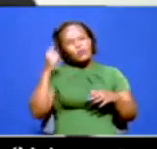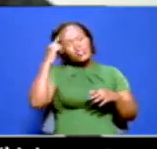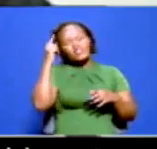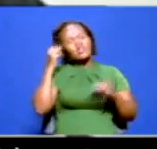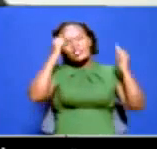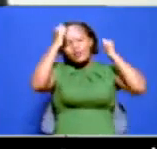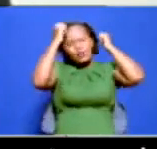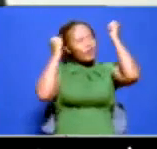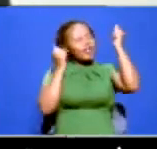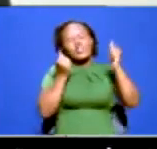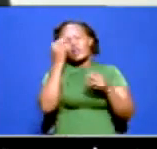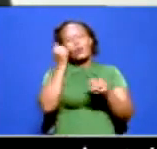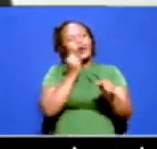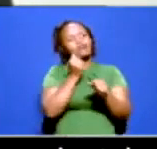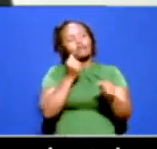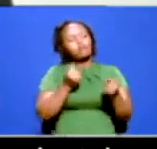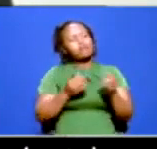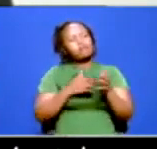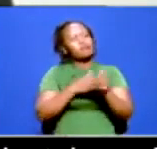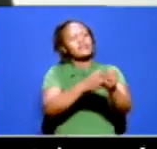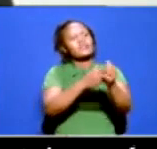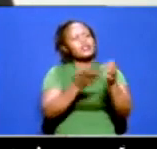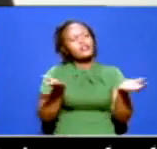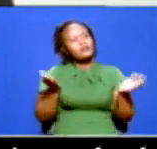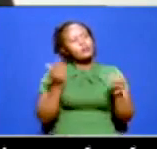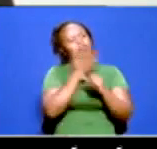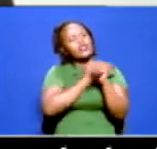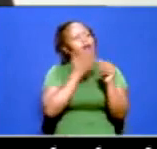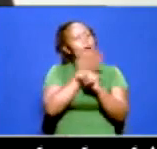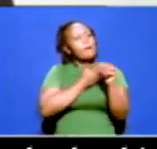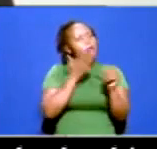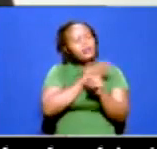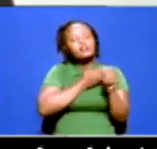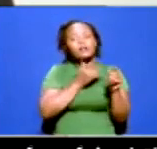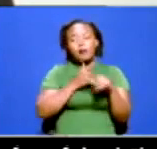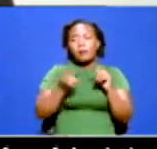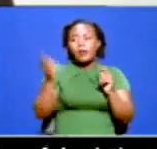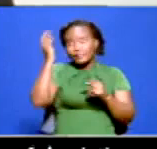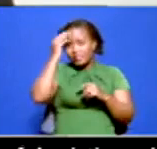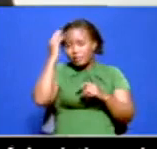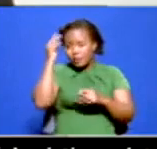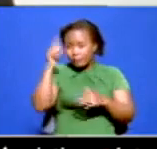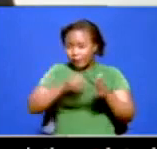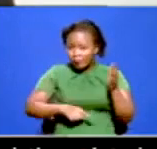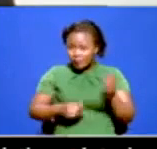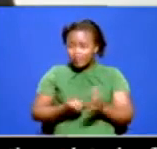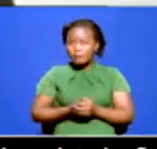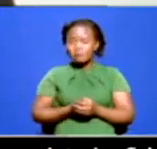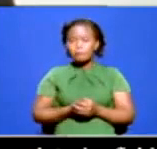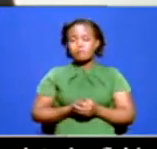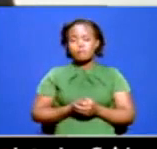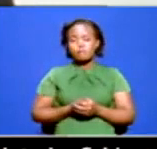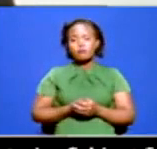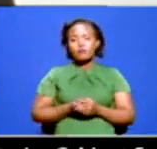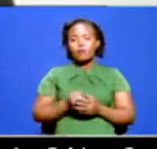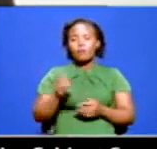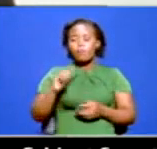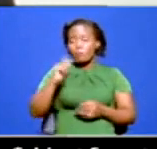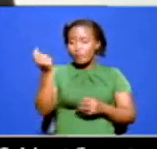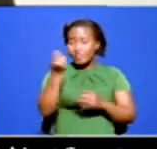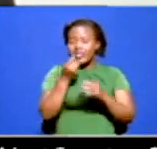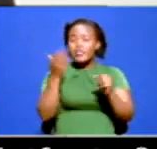meat? But remember, what is happening out there is that the Kenya Meat Commission is